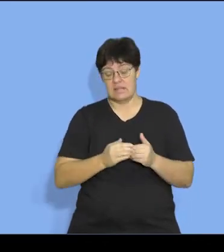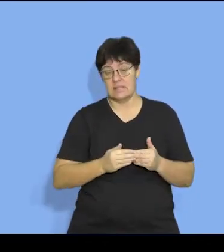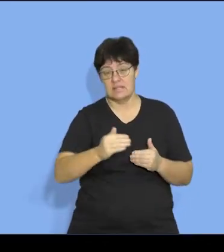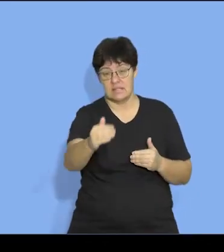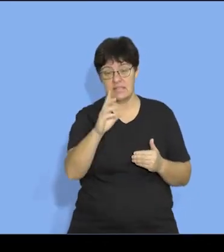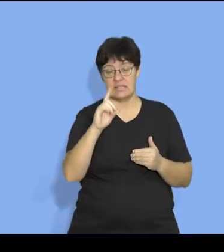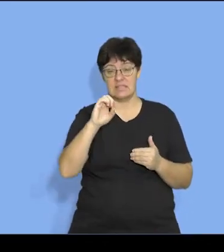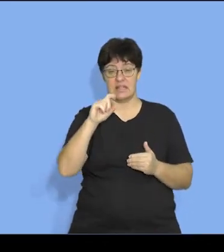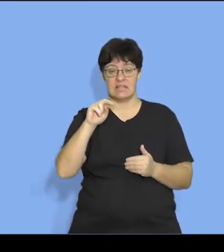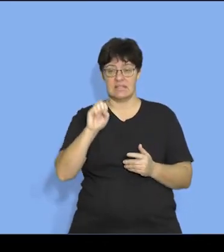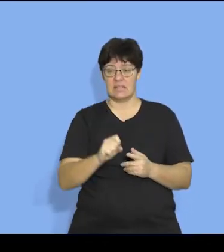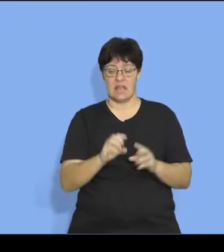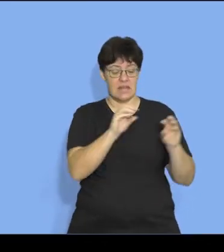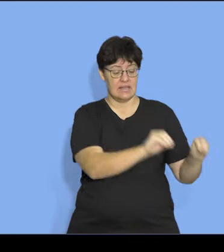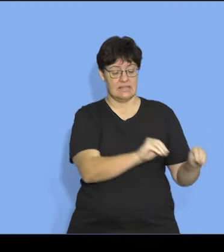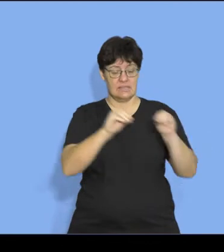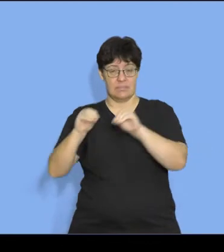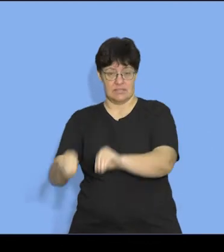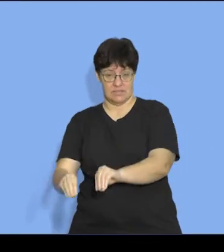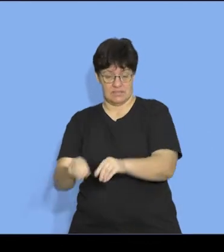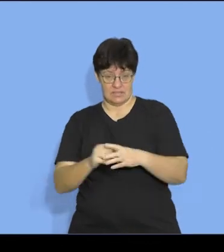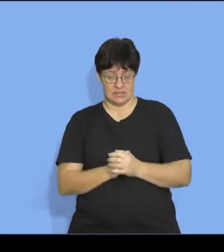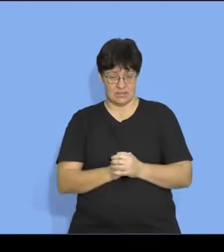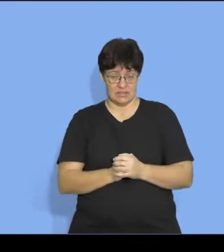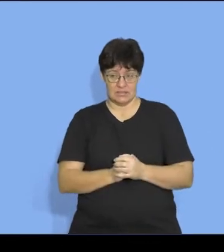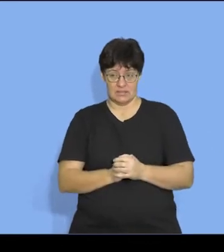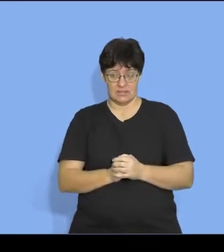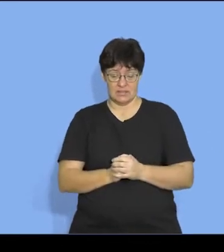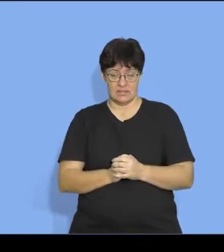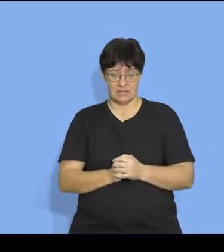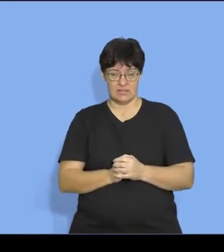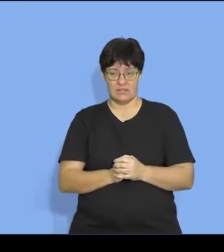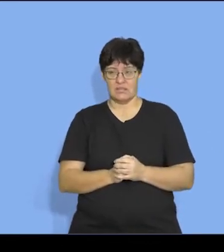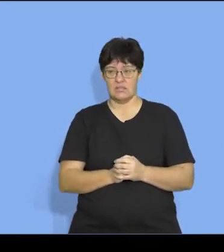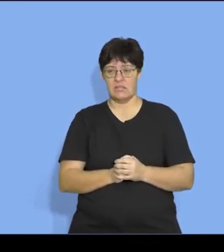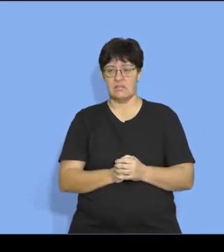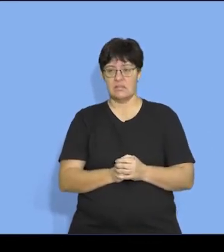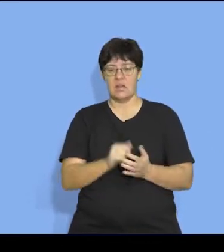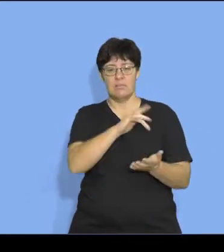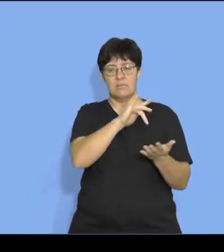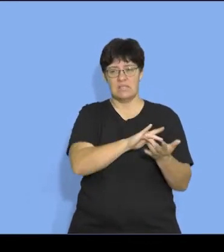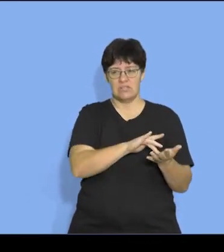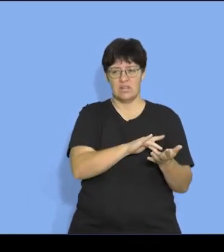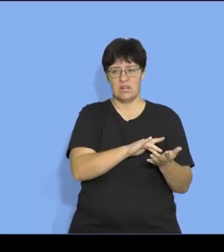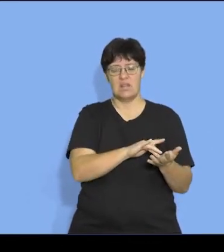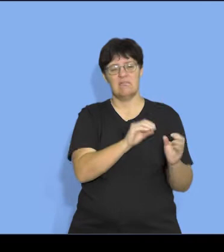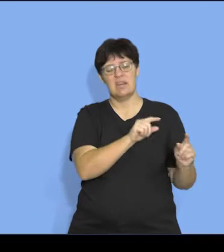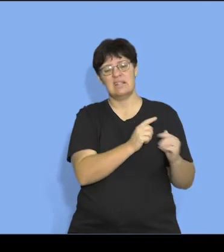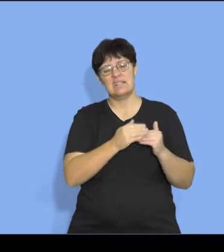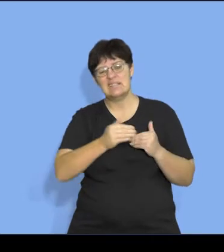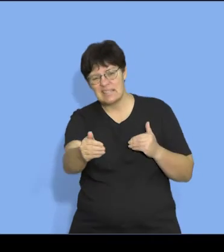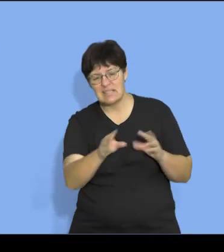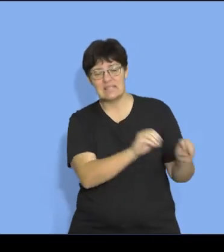distance, and displacement. Those three, but position, distance, and displacement are related to each